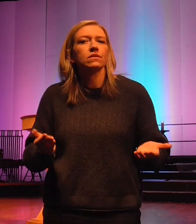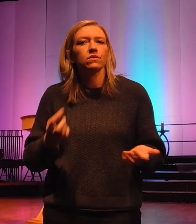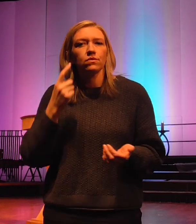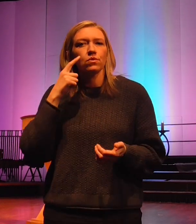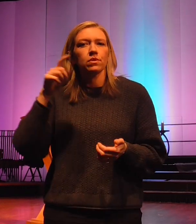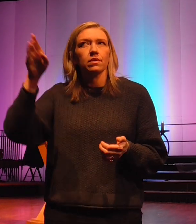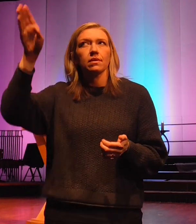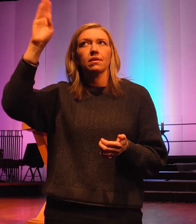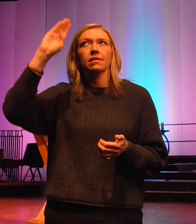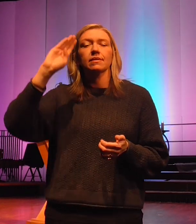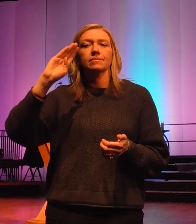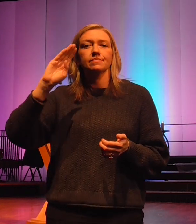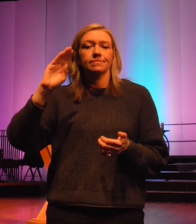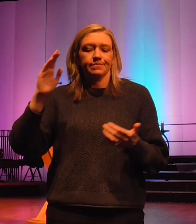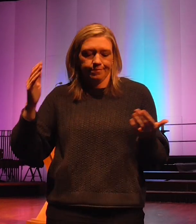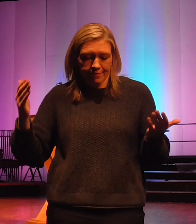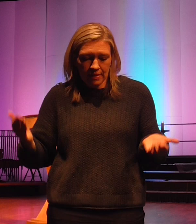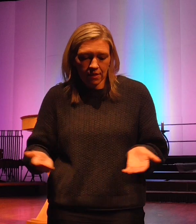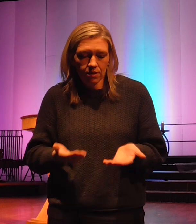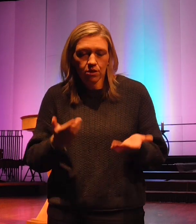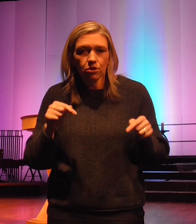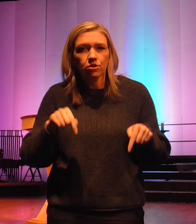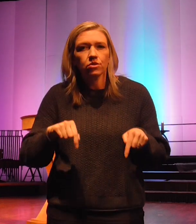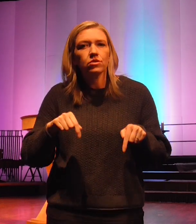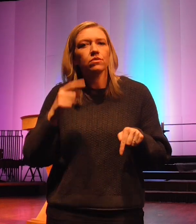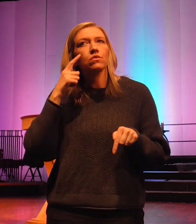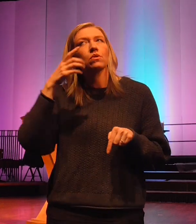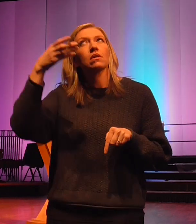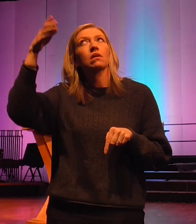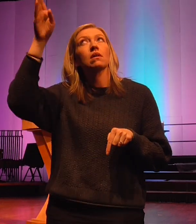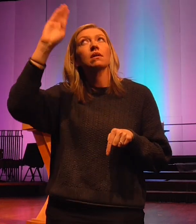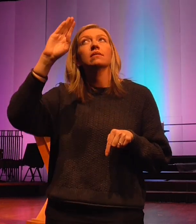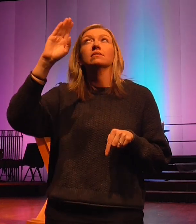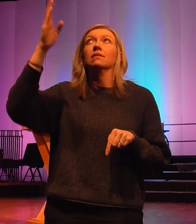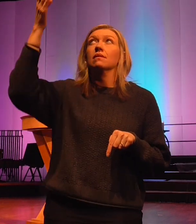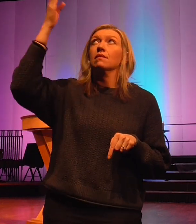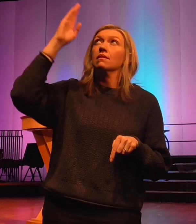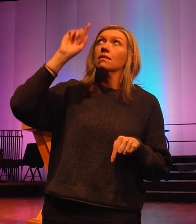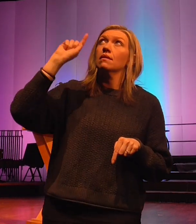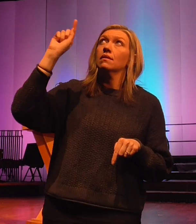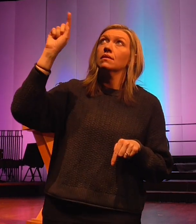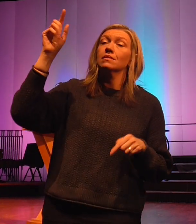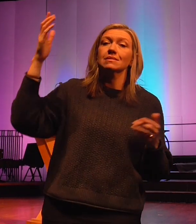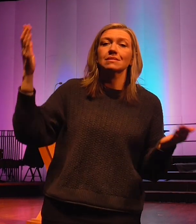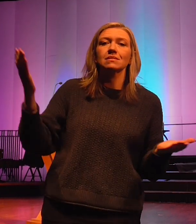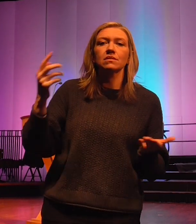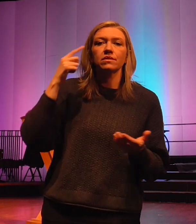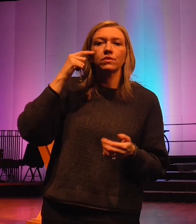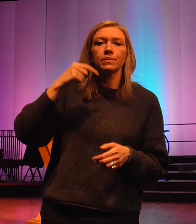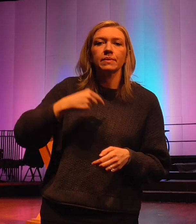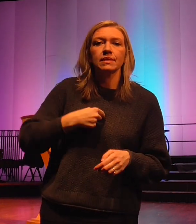God. Here for God, and God is here for me.